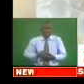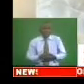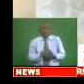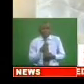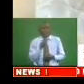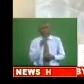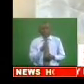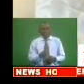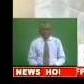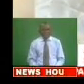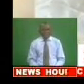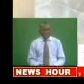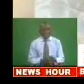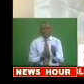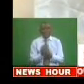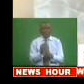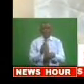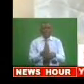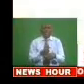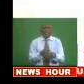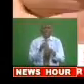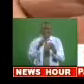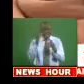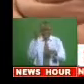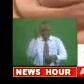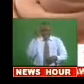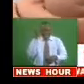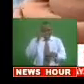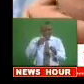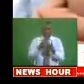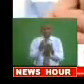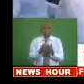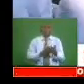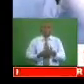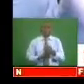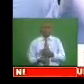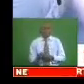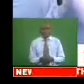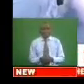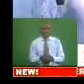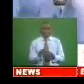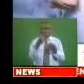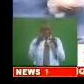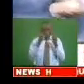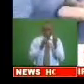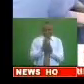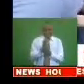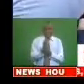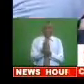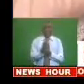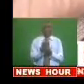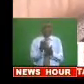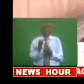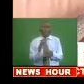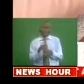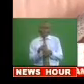older infants. In most cases, hydrocephalus starts before a baby is born. It is caused by a birth defect